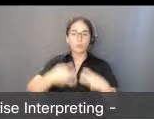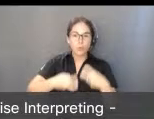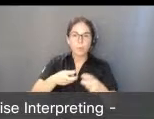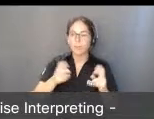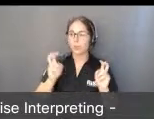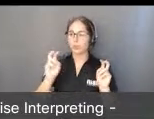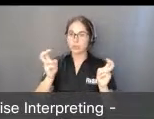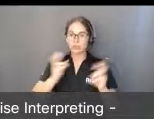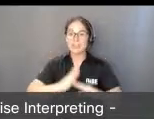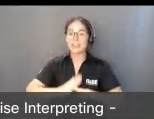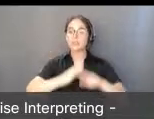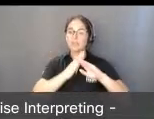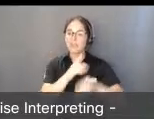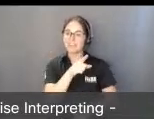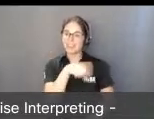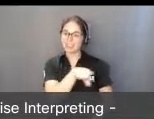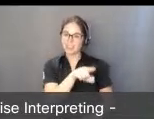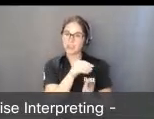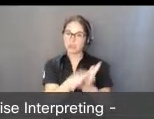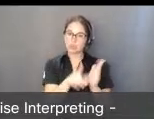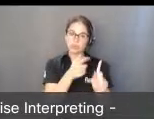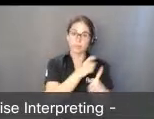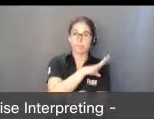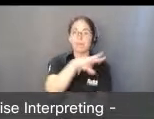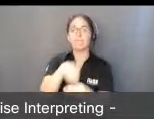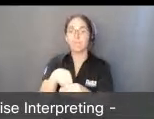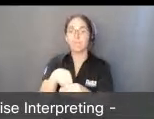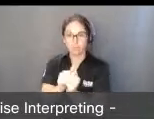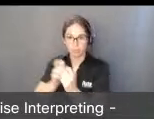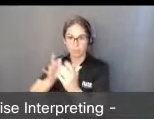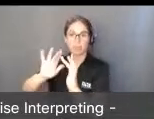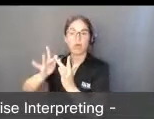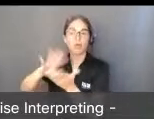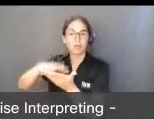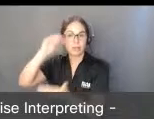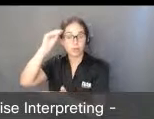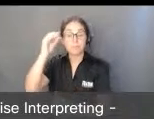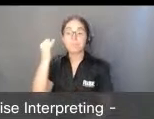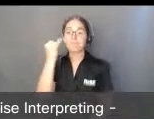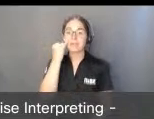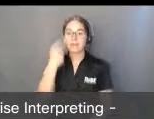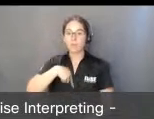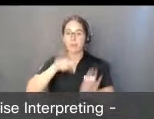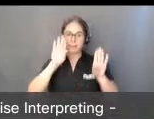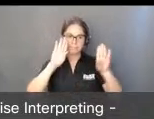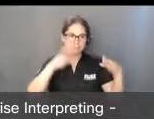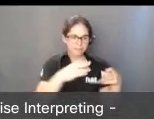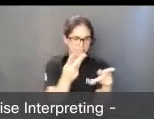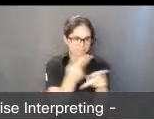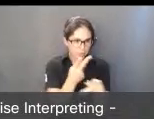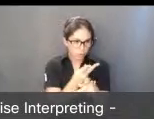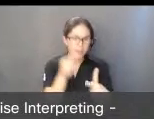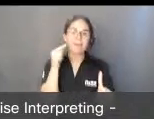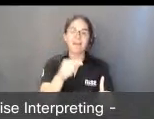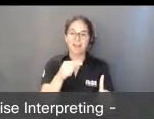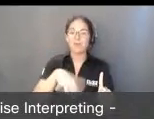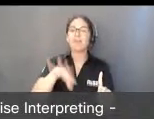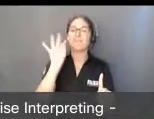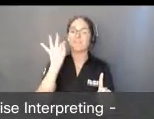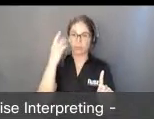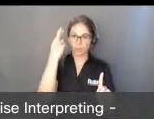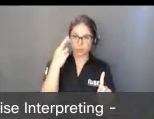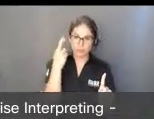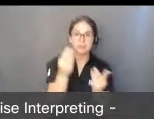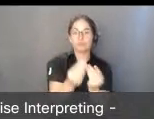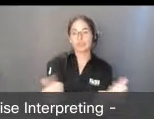preventing them from engaging into that. Now, if we dial in and we are able to mitigate that and they're still making a decision not to